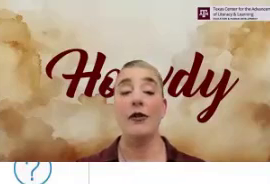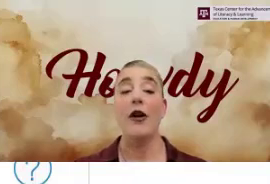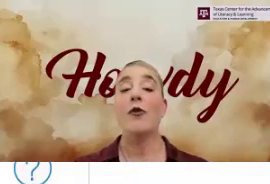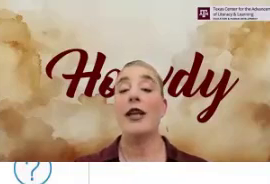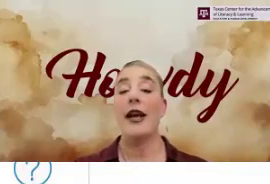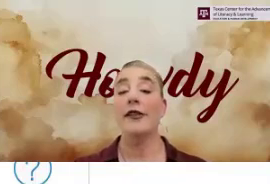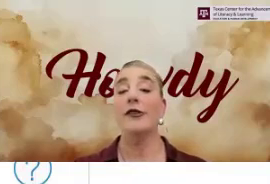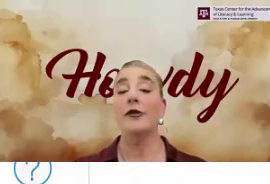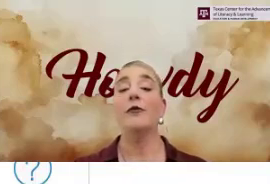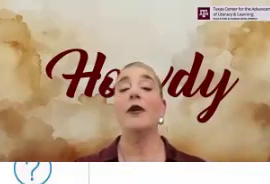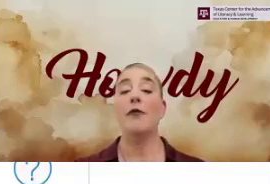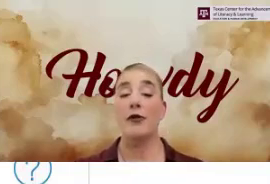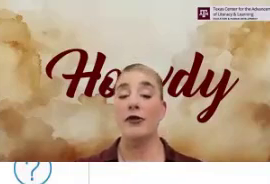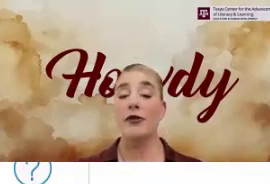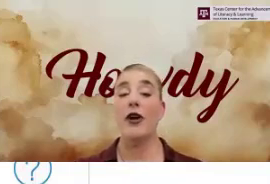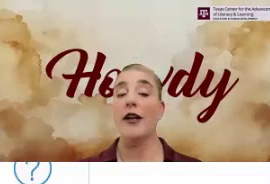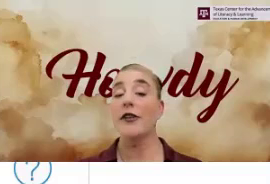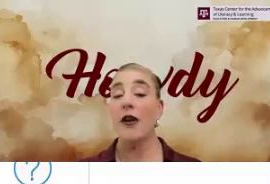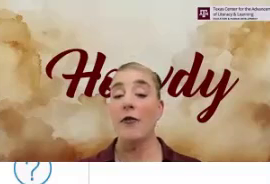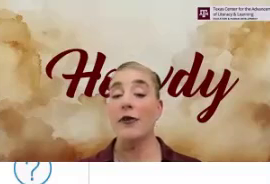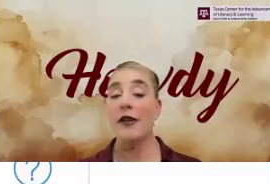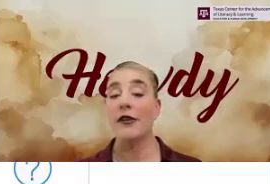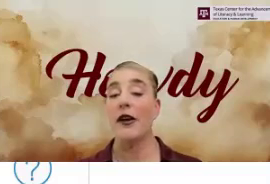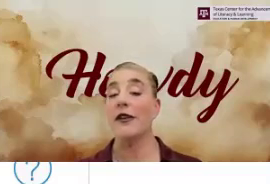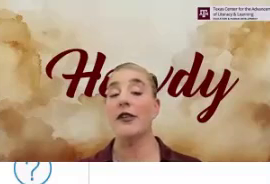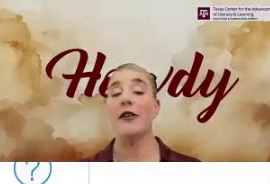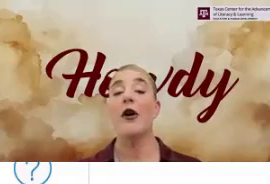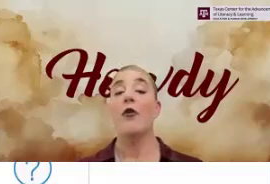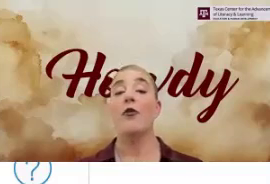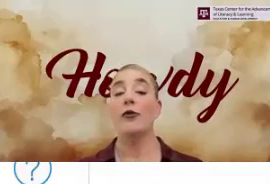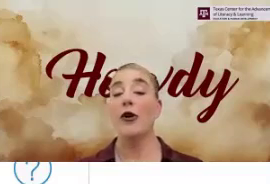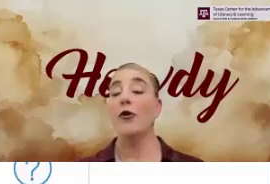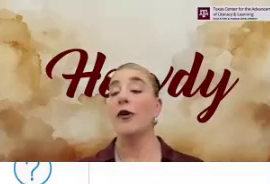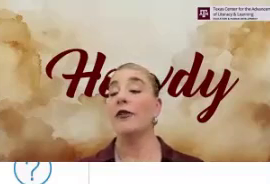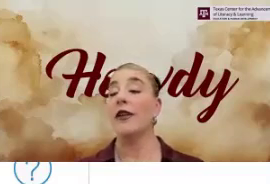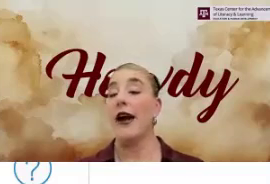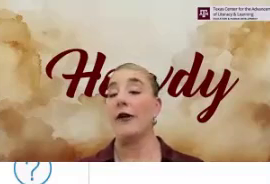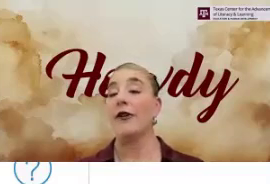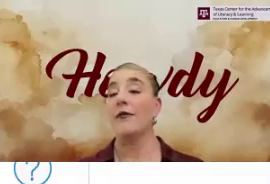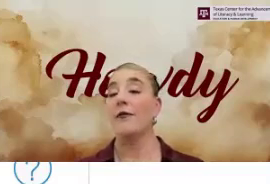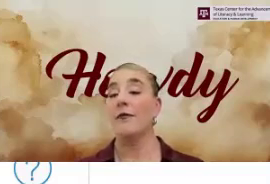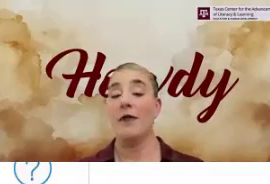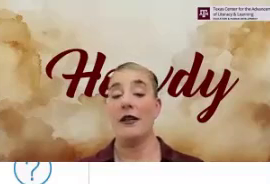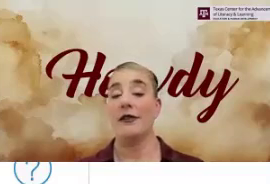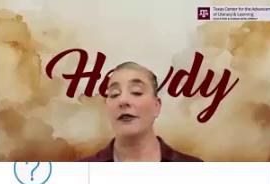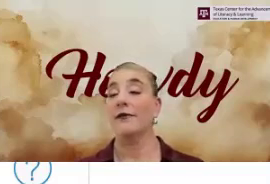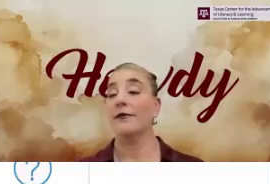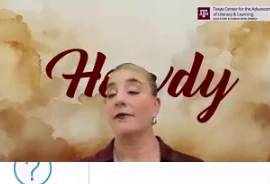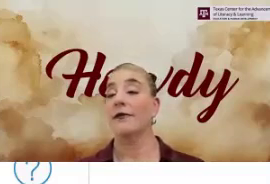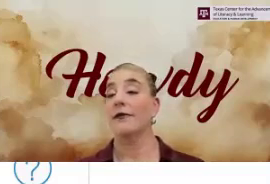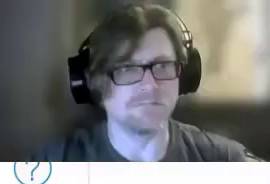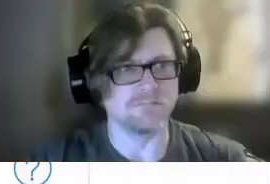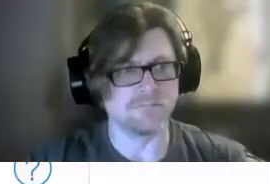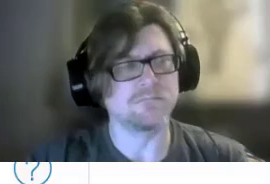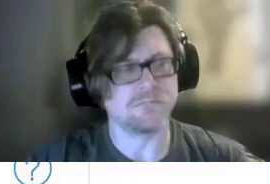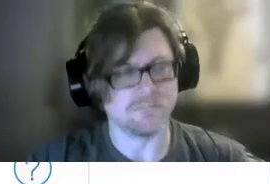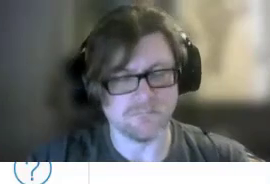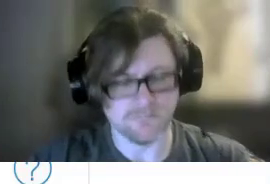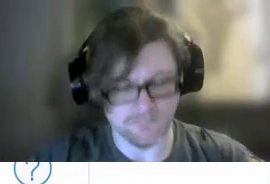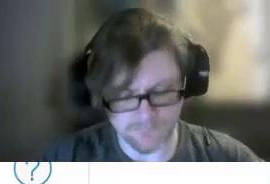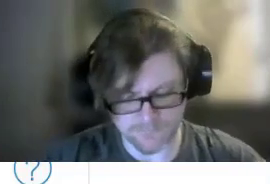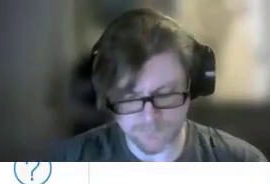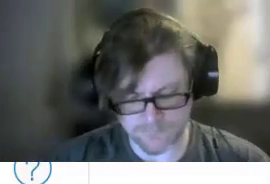text field. We can't assume a person trying to comprehend the content will know what the acronym